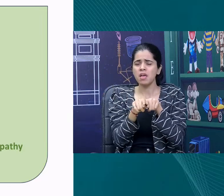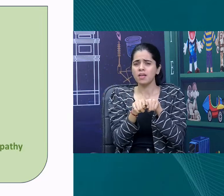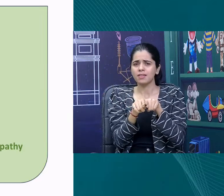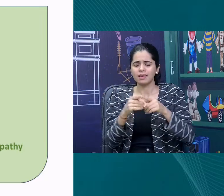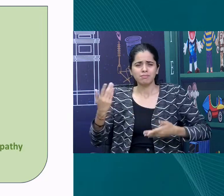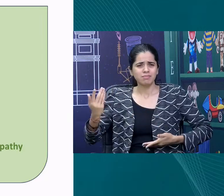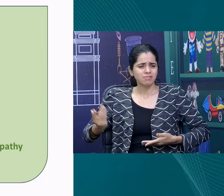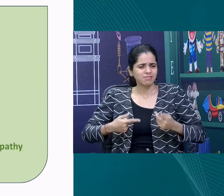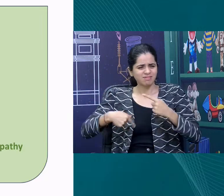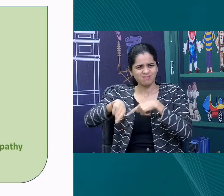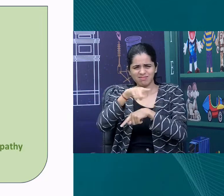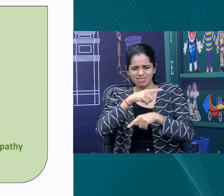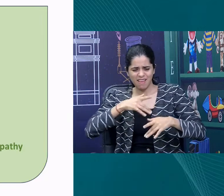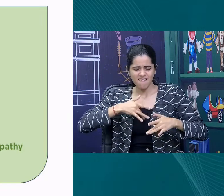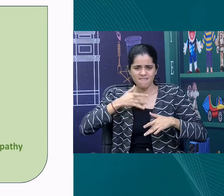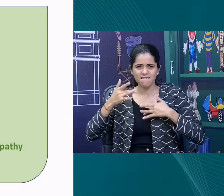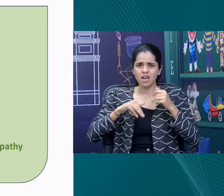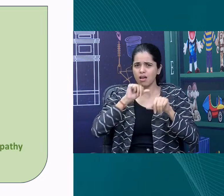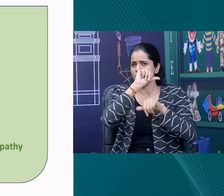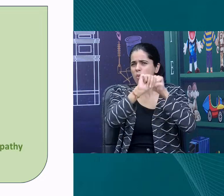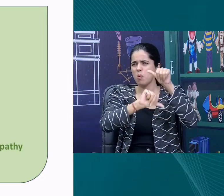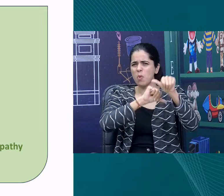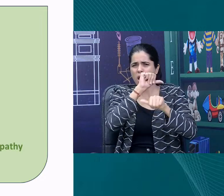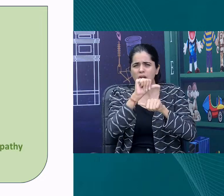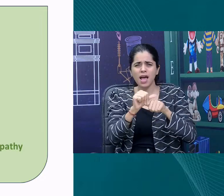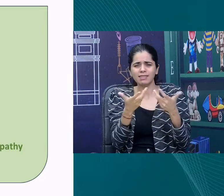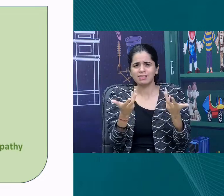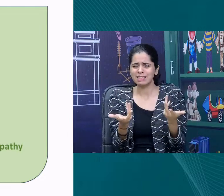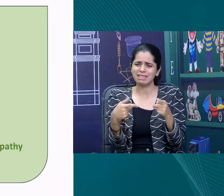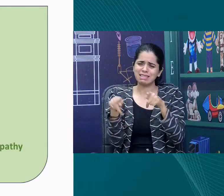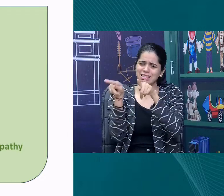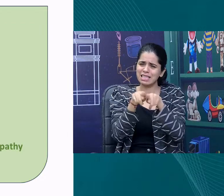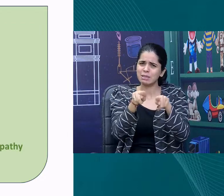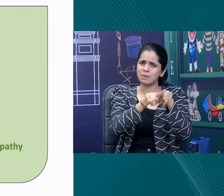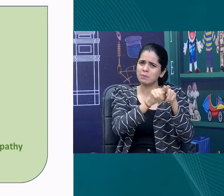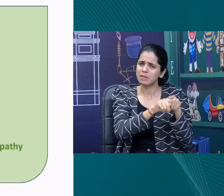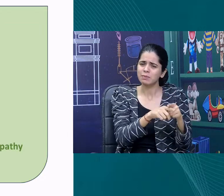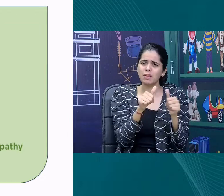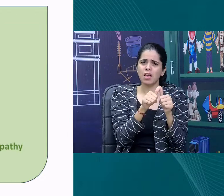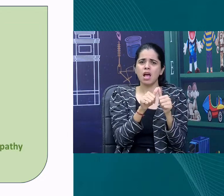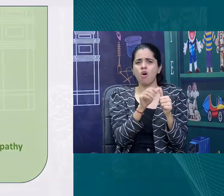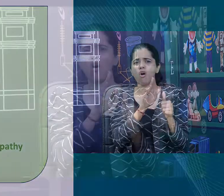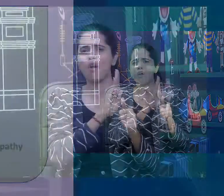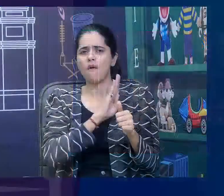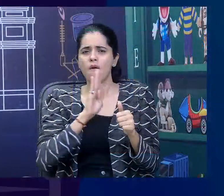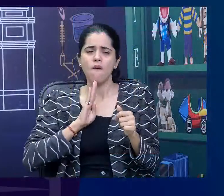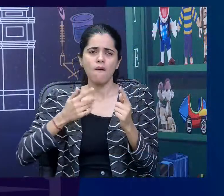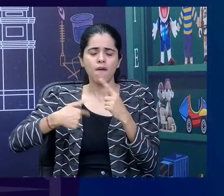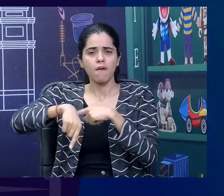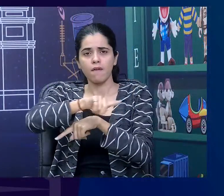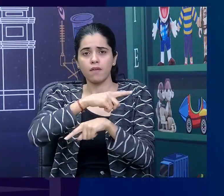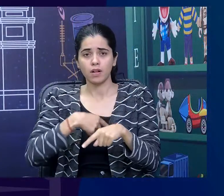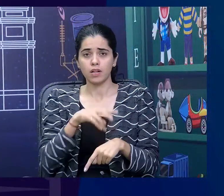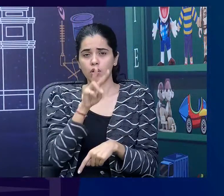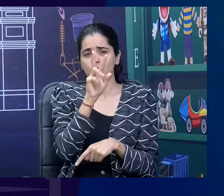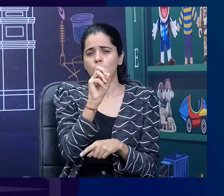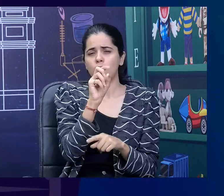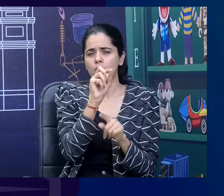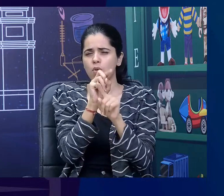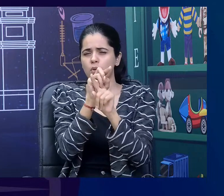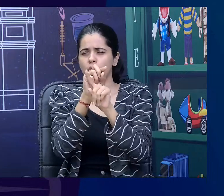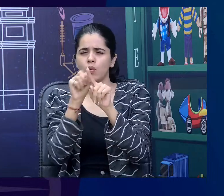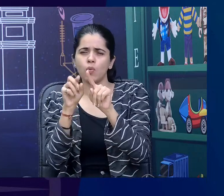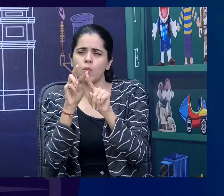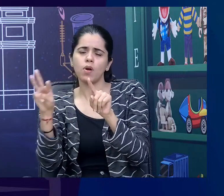behavior issues and they lose interest in the processes of the classroom and the academics also. Another 20 to 30%, I would